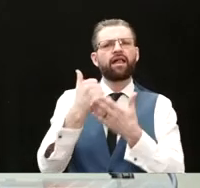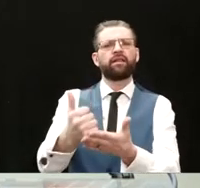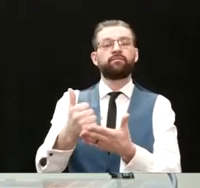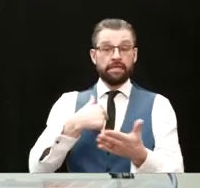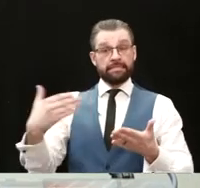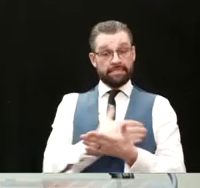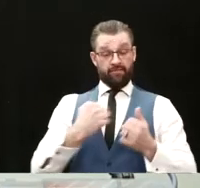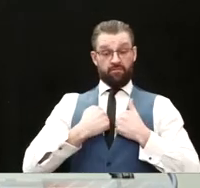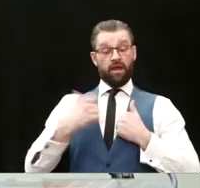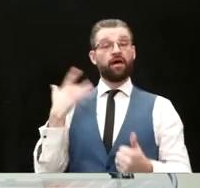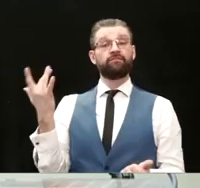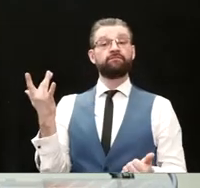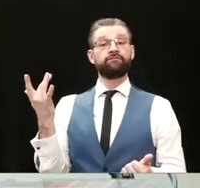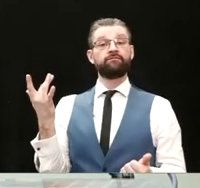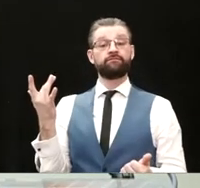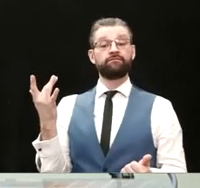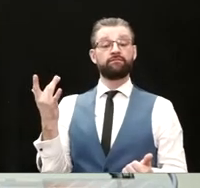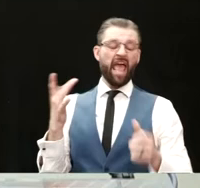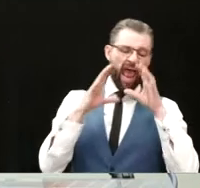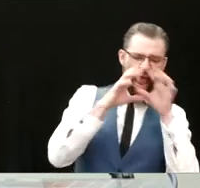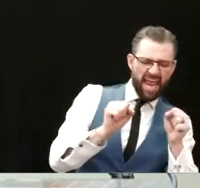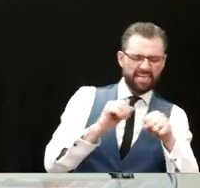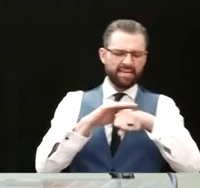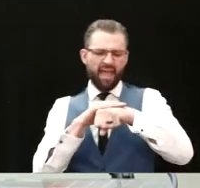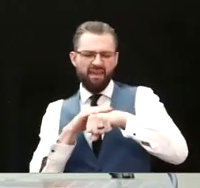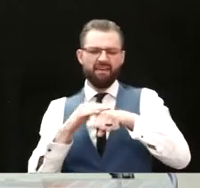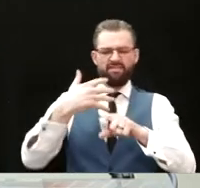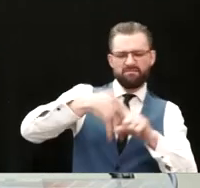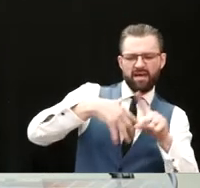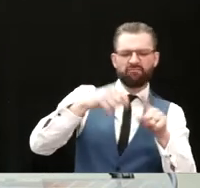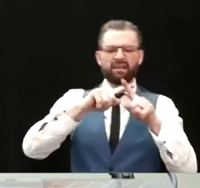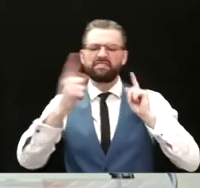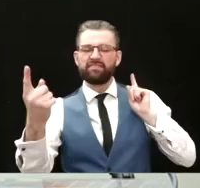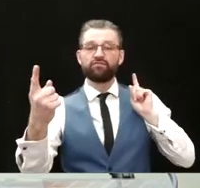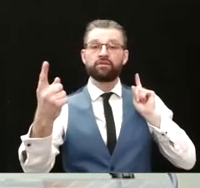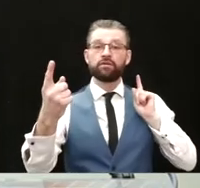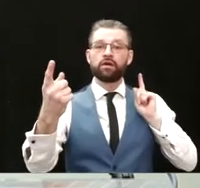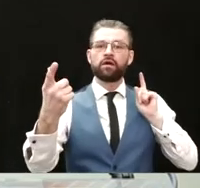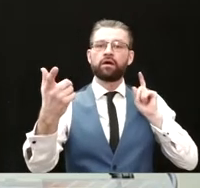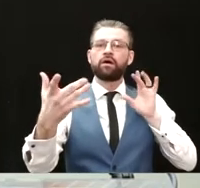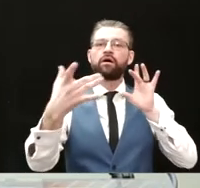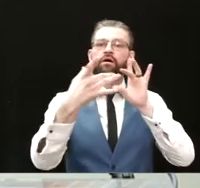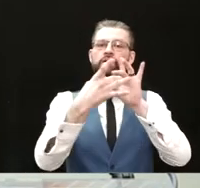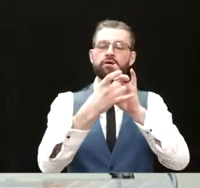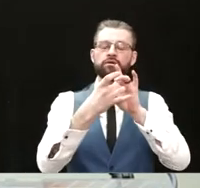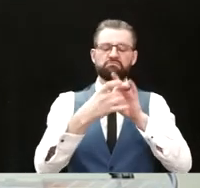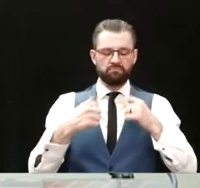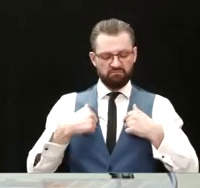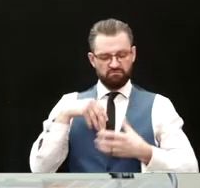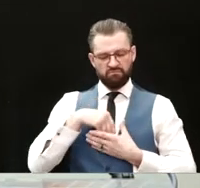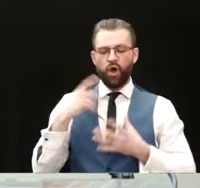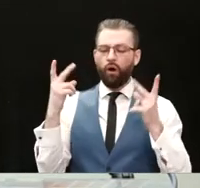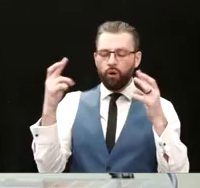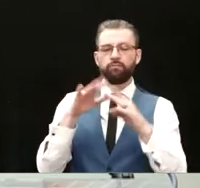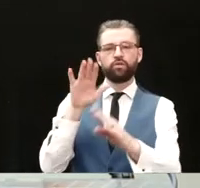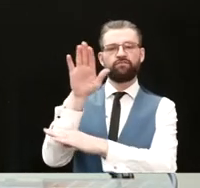It transcended hatred and ethnic differences and ultimately gave me hope for the future. It is not